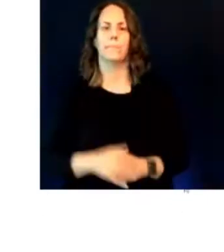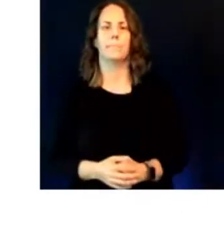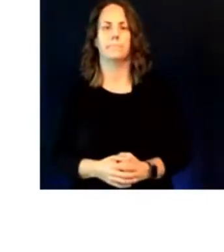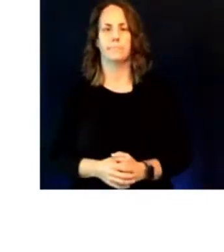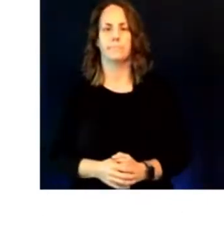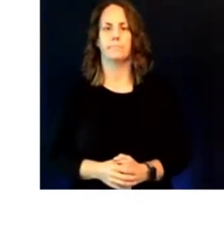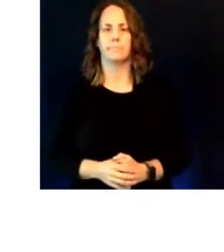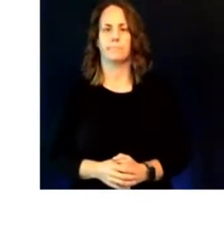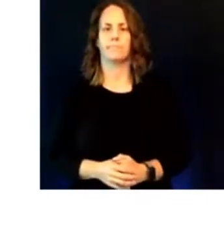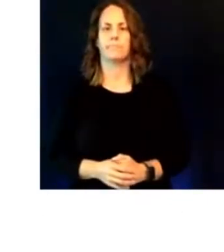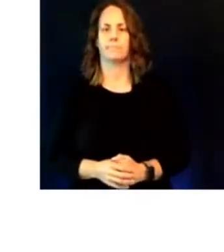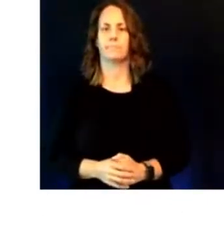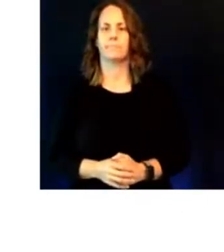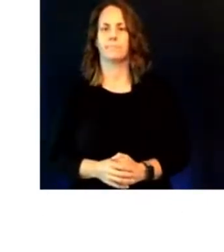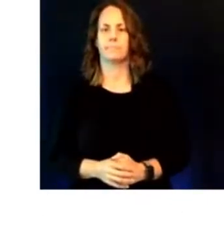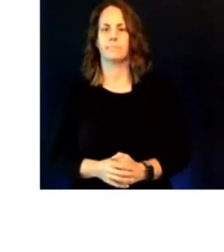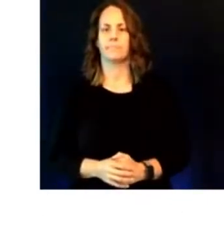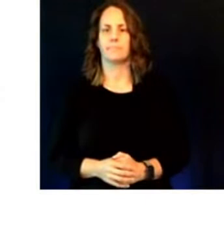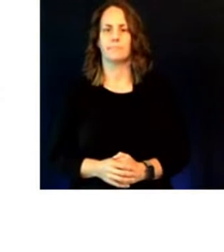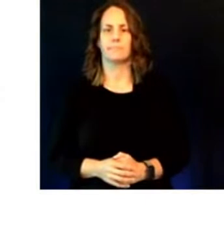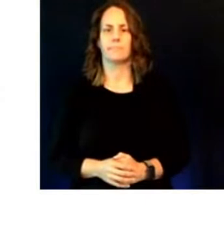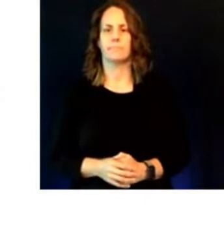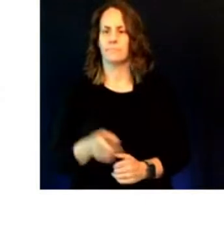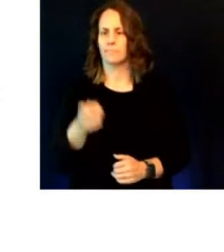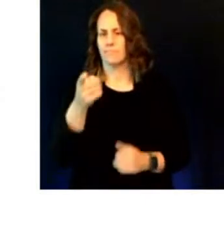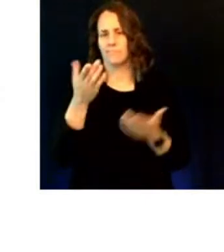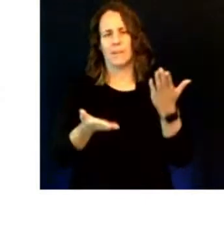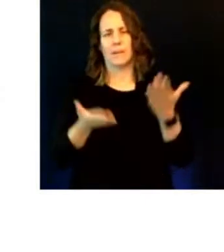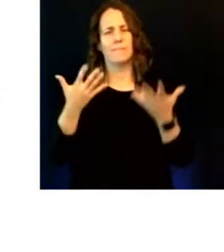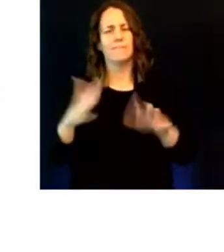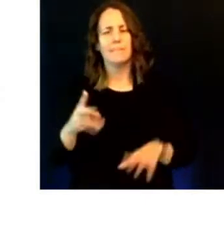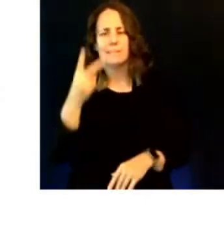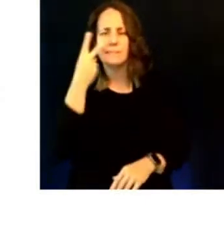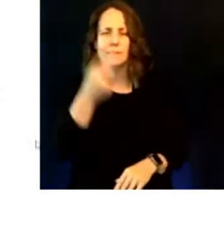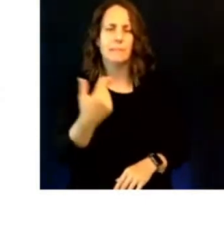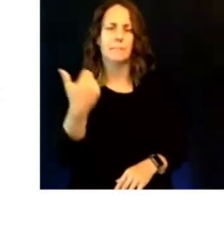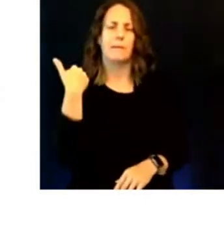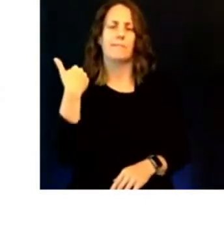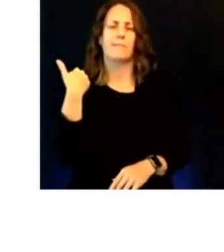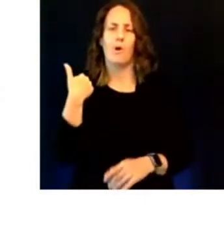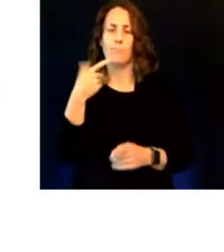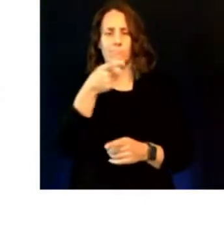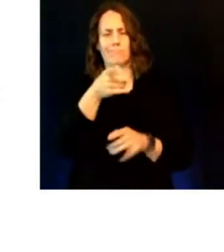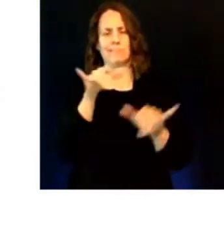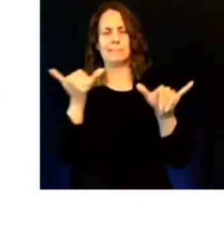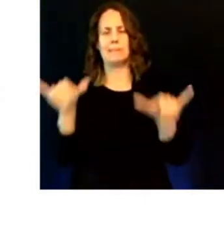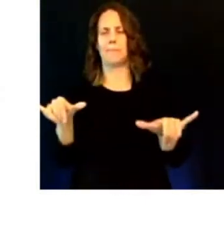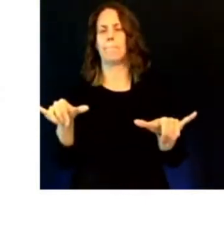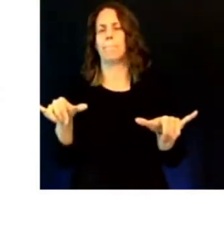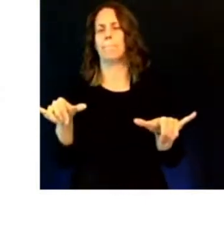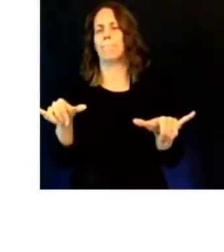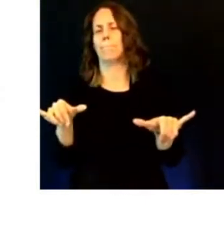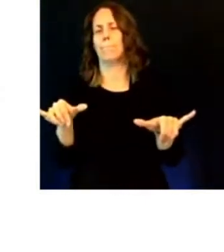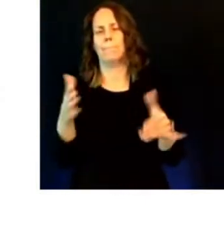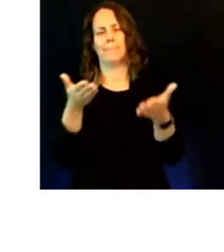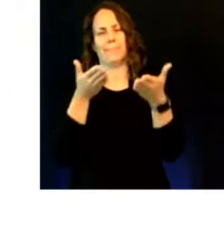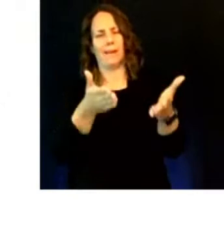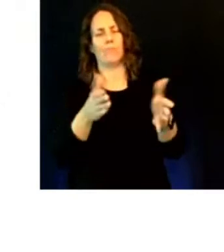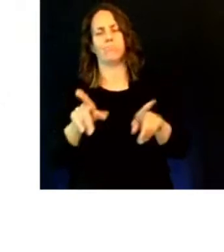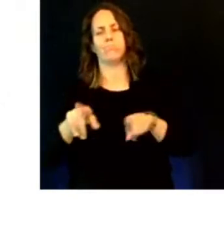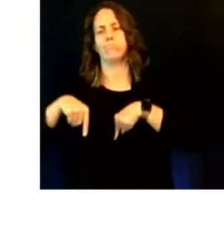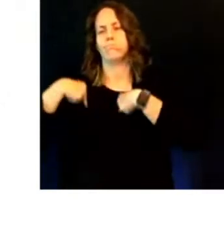probably looks very familiar to you. Not a lot of change to the initial view of this, but what we have added here is a date